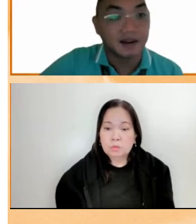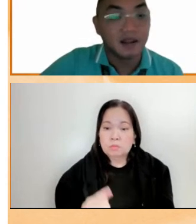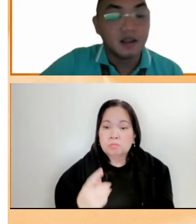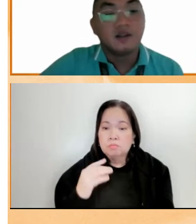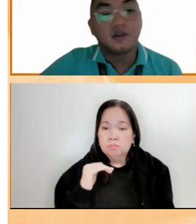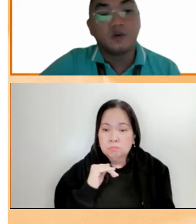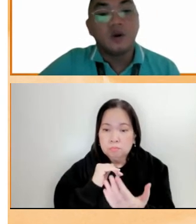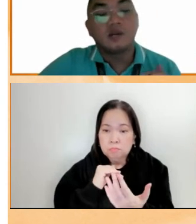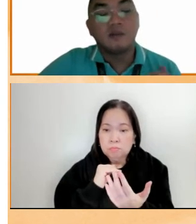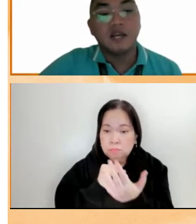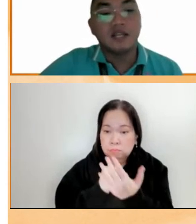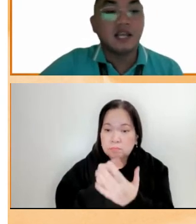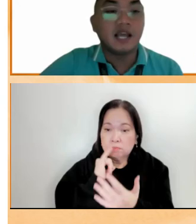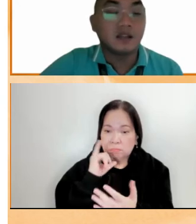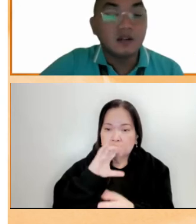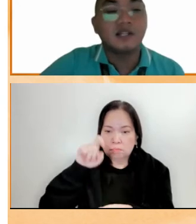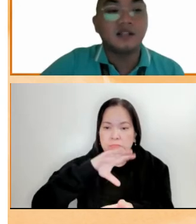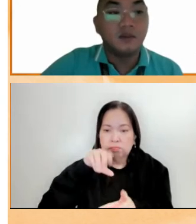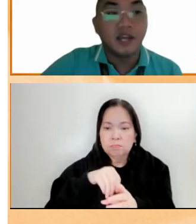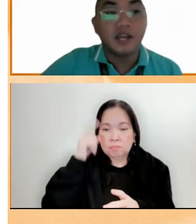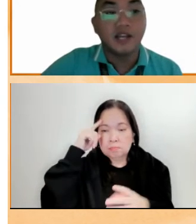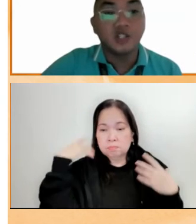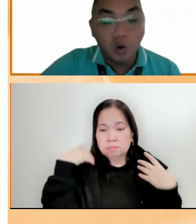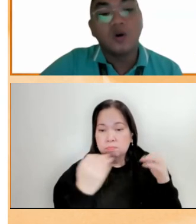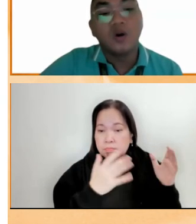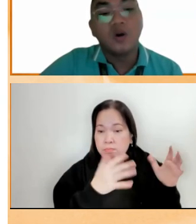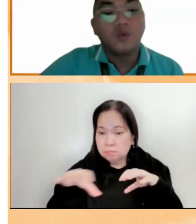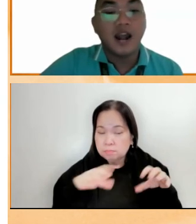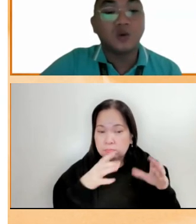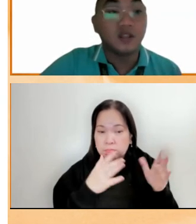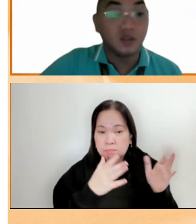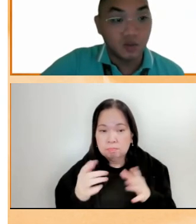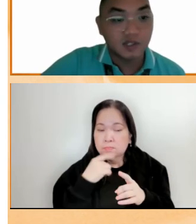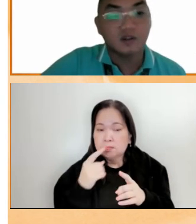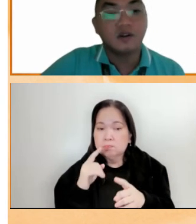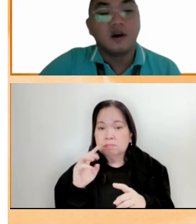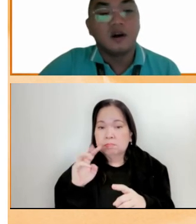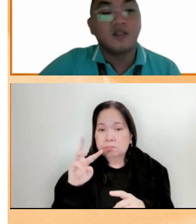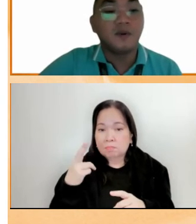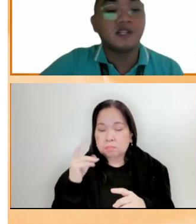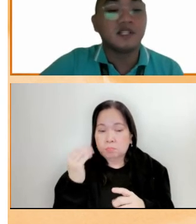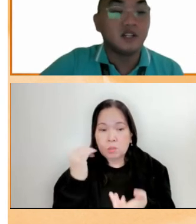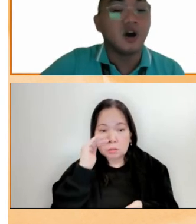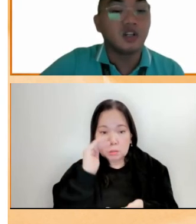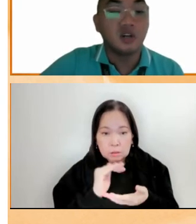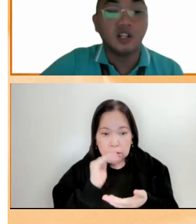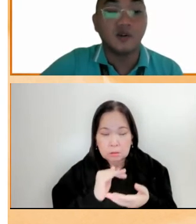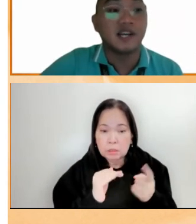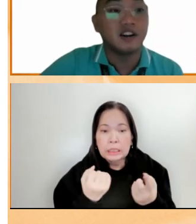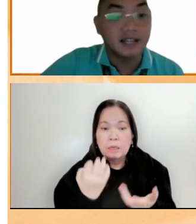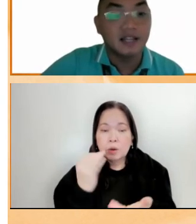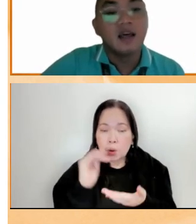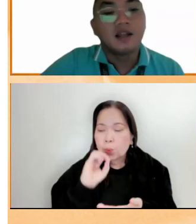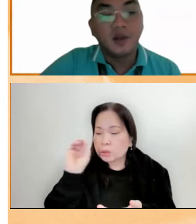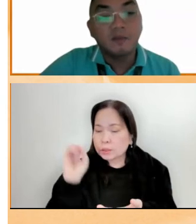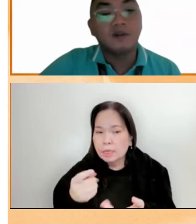plan. So some of the indicators that the WHO would like to reduce are the percentage reduction of the suicide